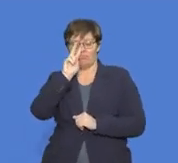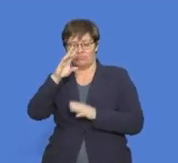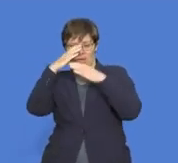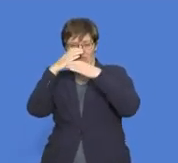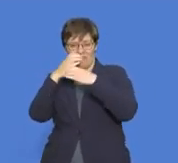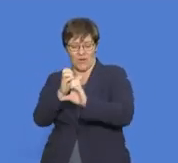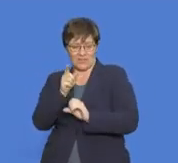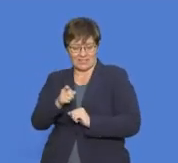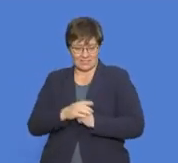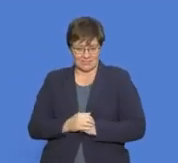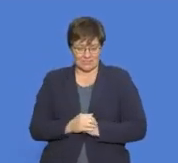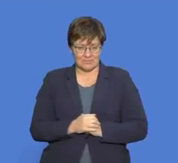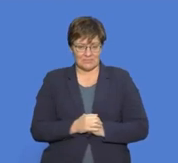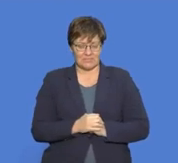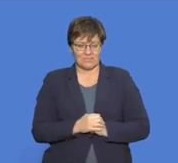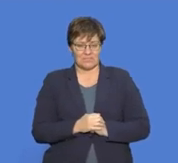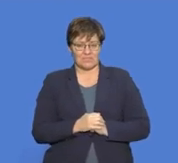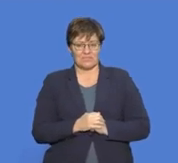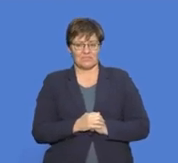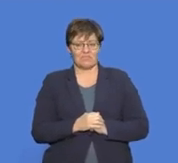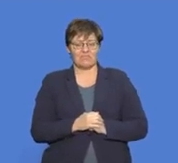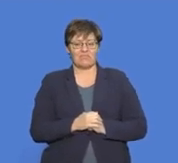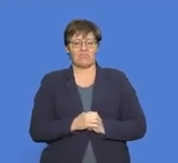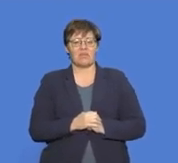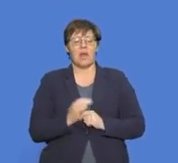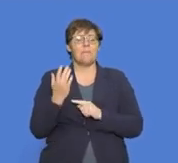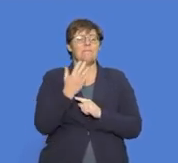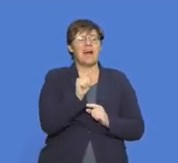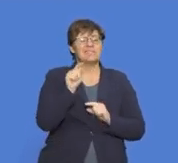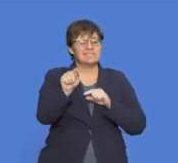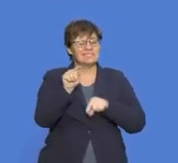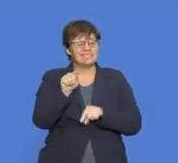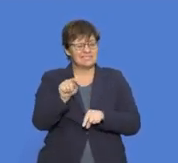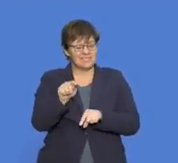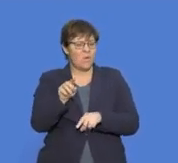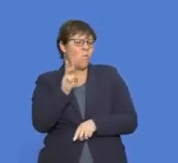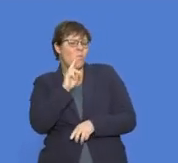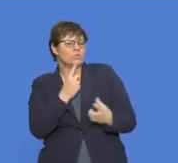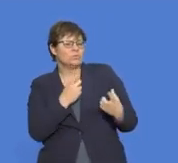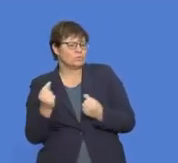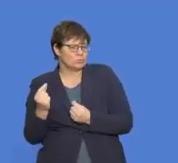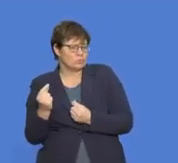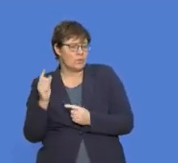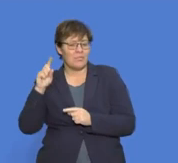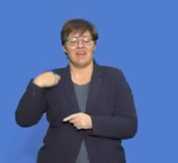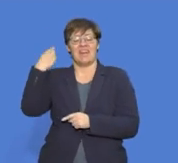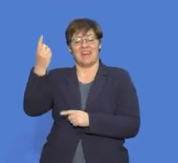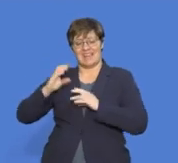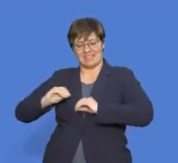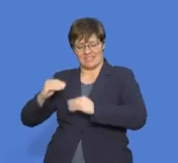this lesson. The other parts of the plant and what they do with water will be the topic of the next